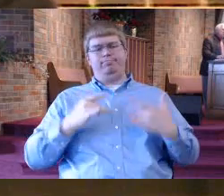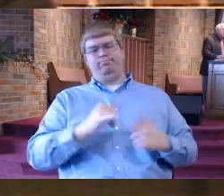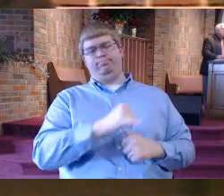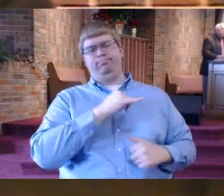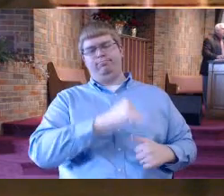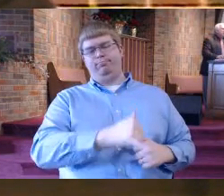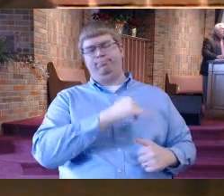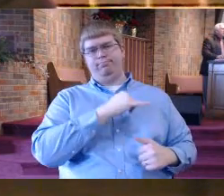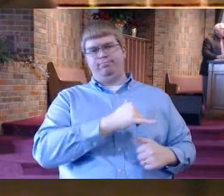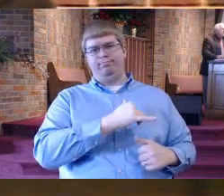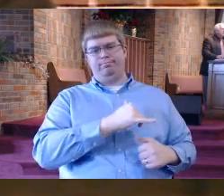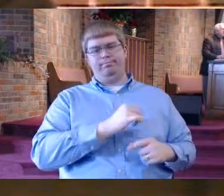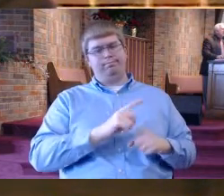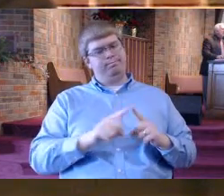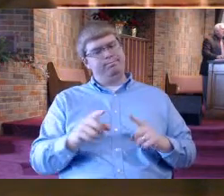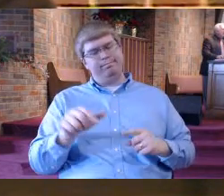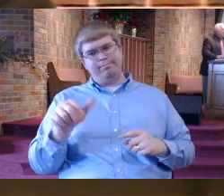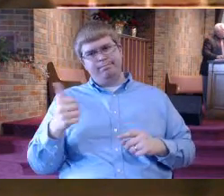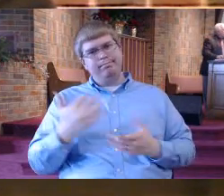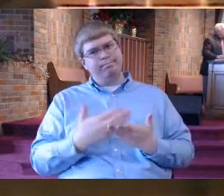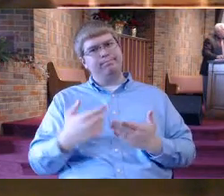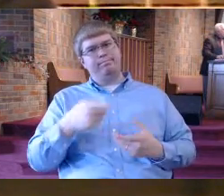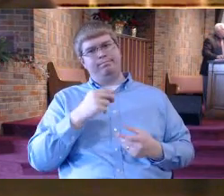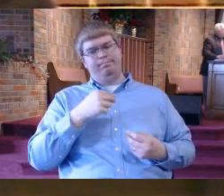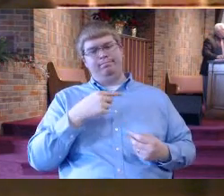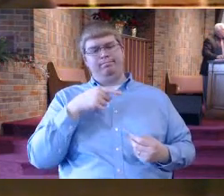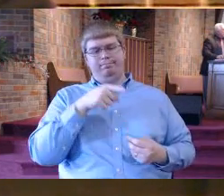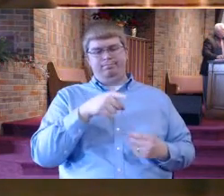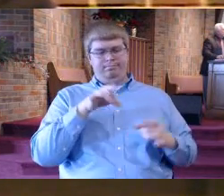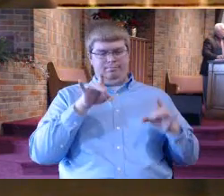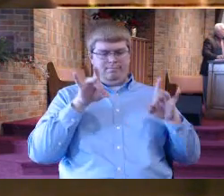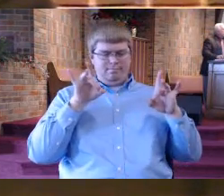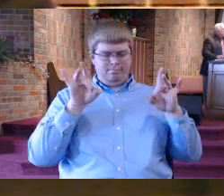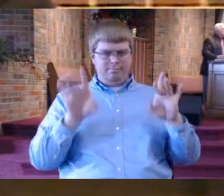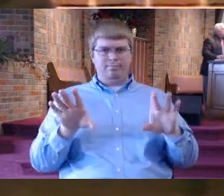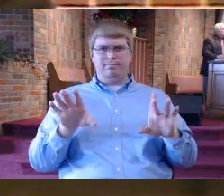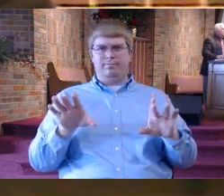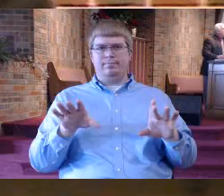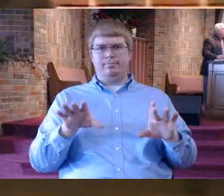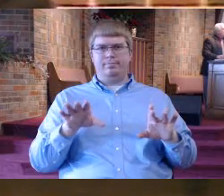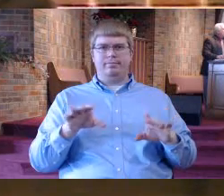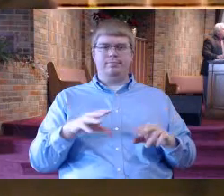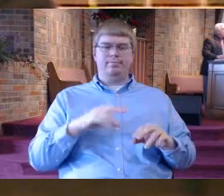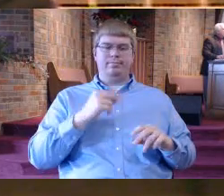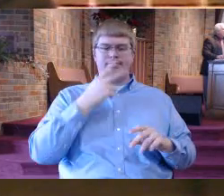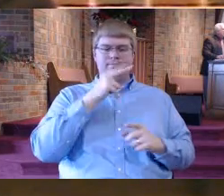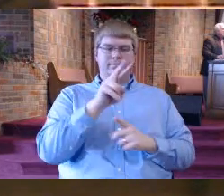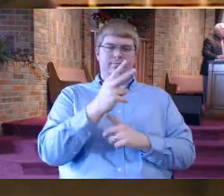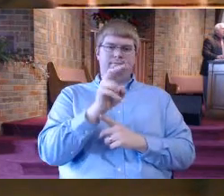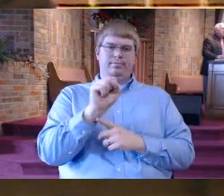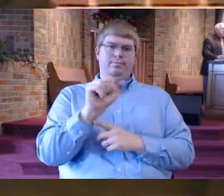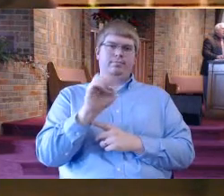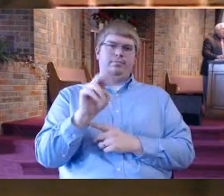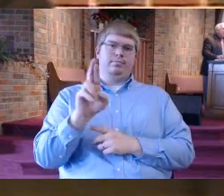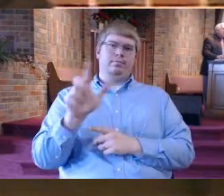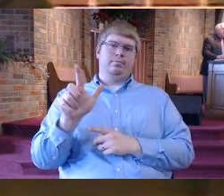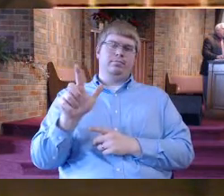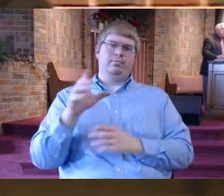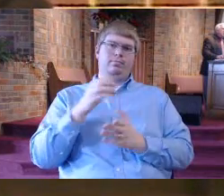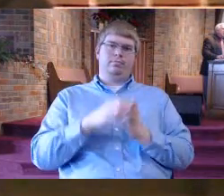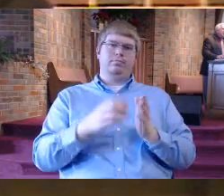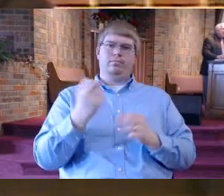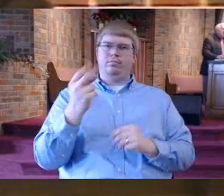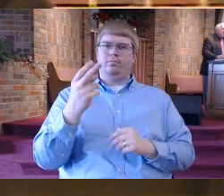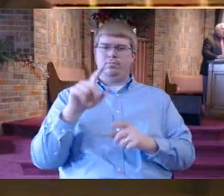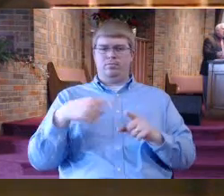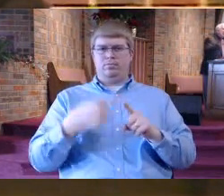was despicable. And the events that unfold in 2 Samuel chapter 12, as Nathan the prophet comes